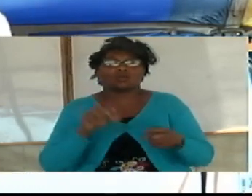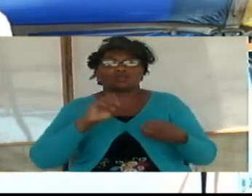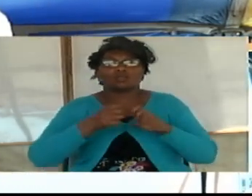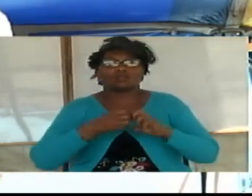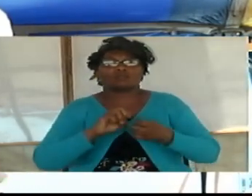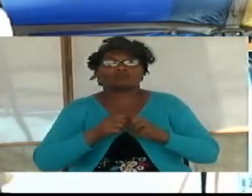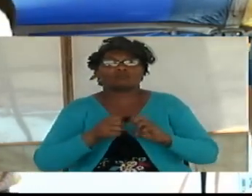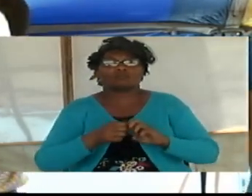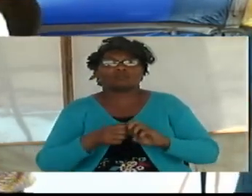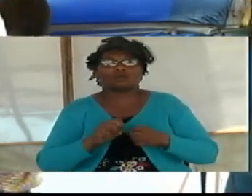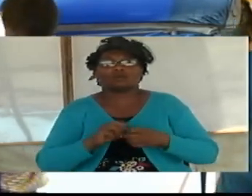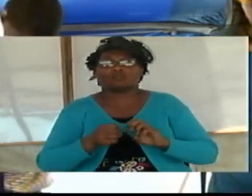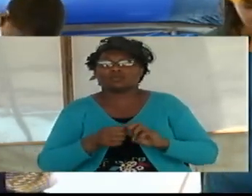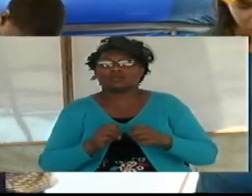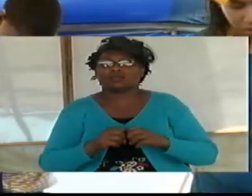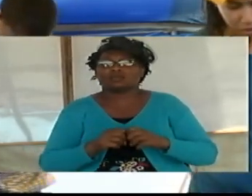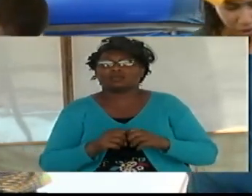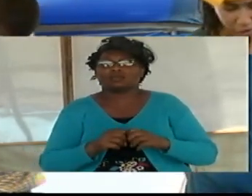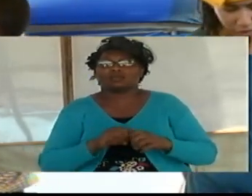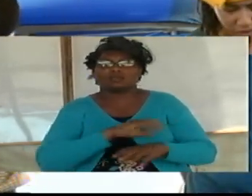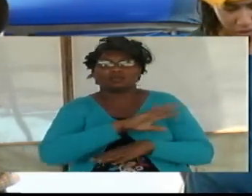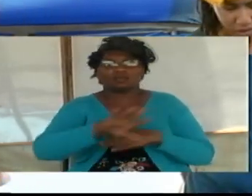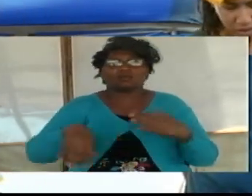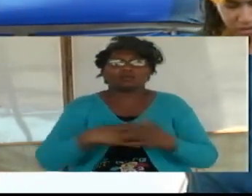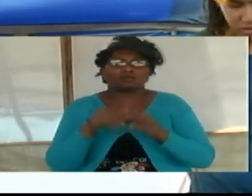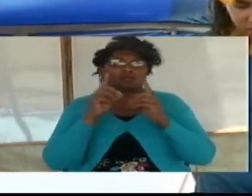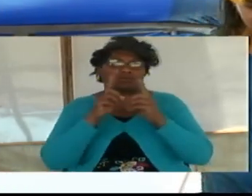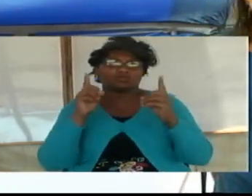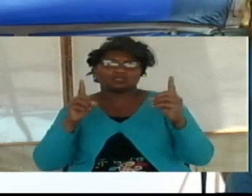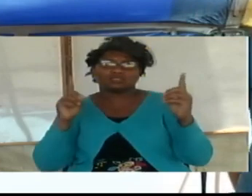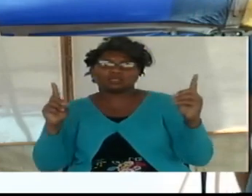Hallelujah. With all of the social distancing and